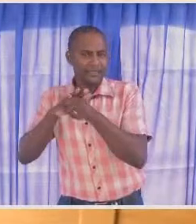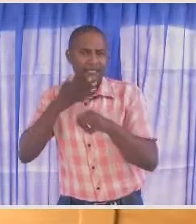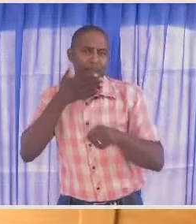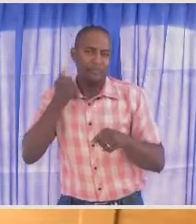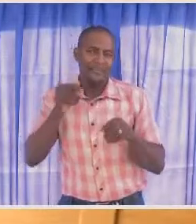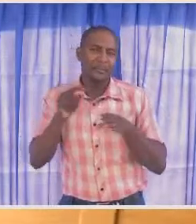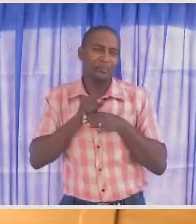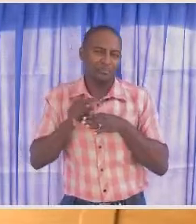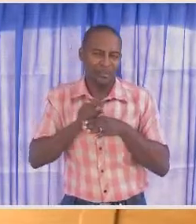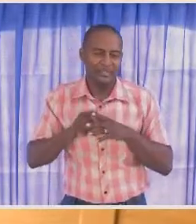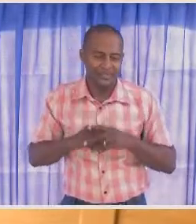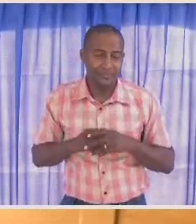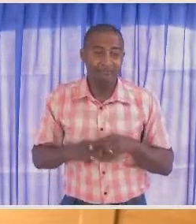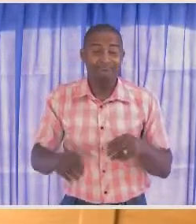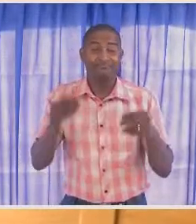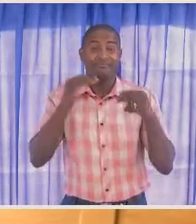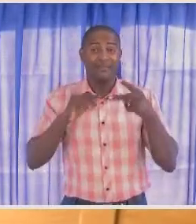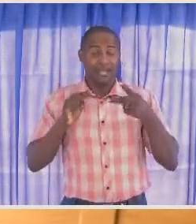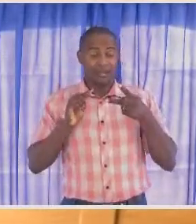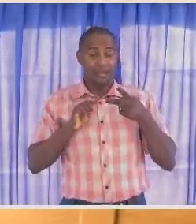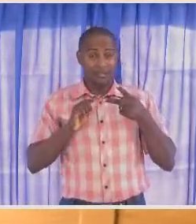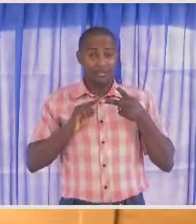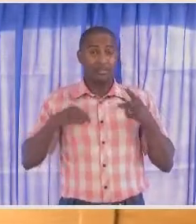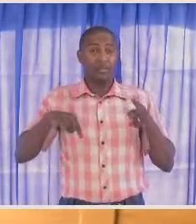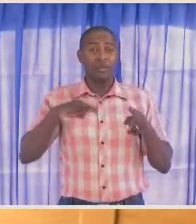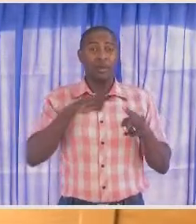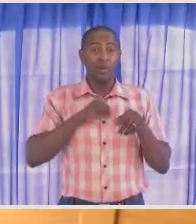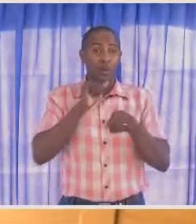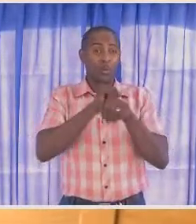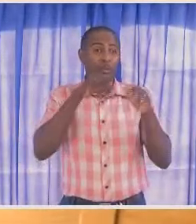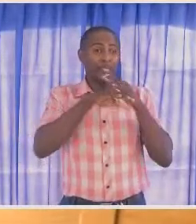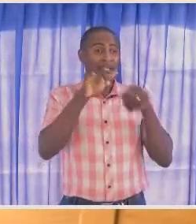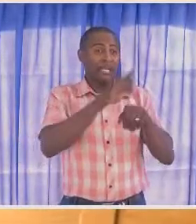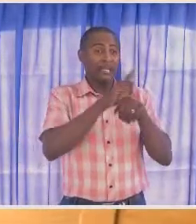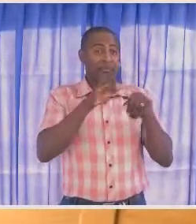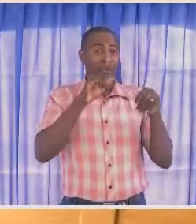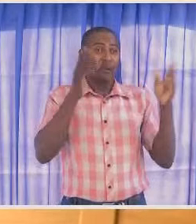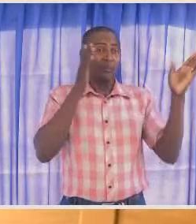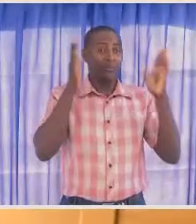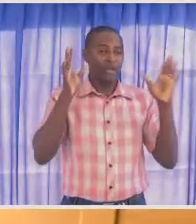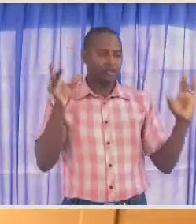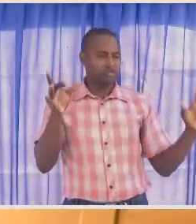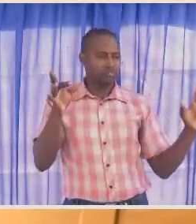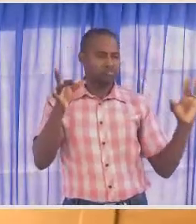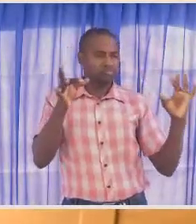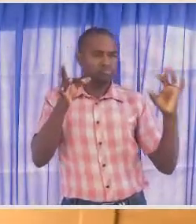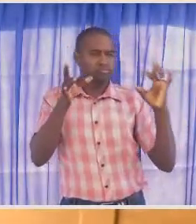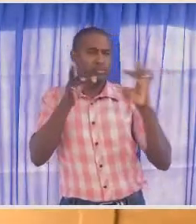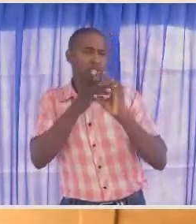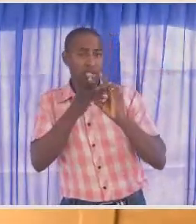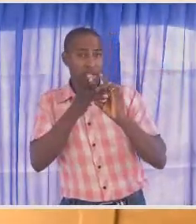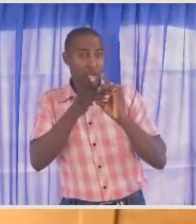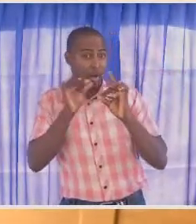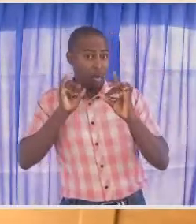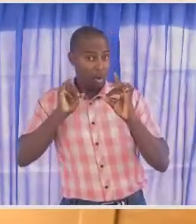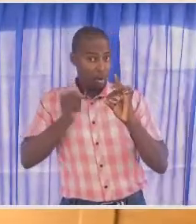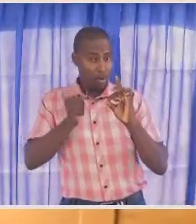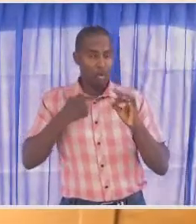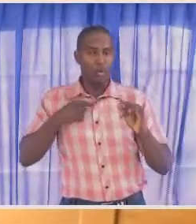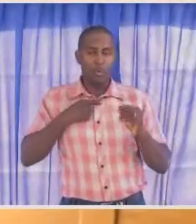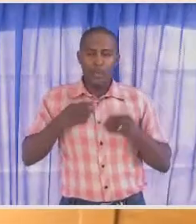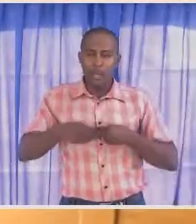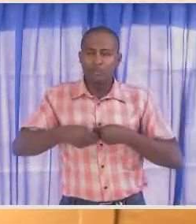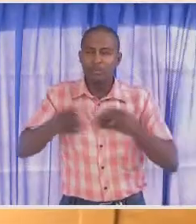practices, as well as our work in labor market bridging, in which we're providing students with